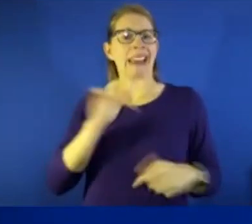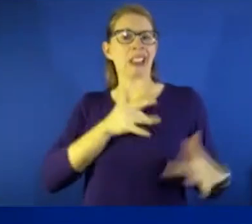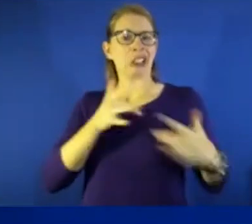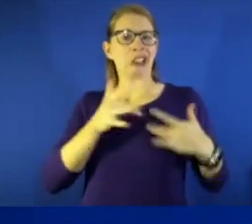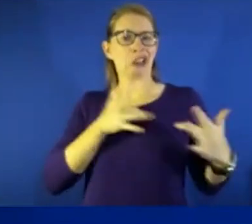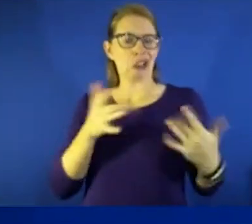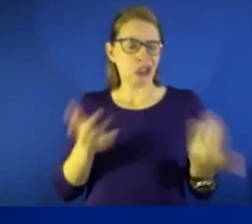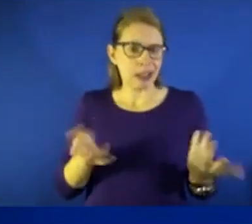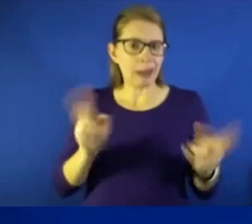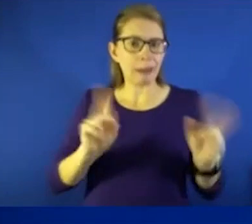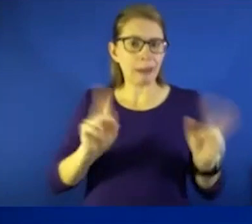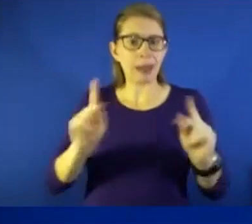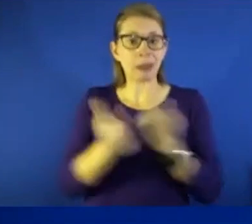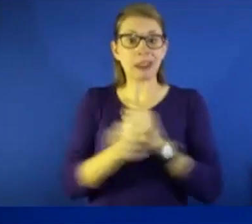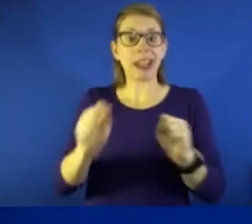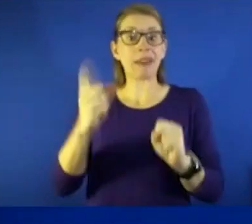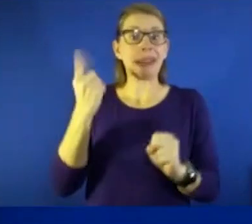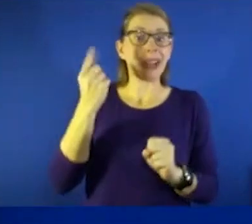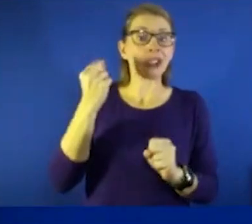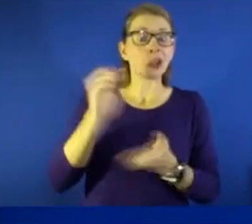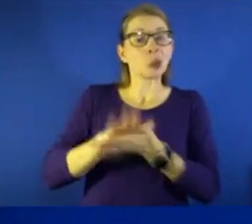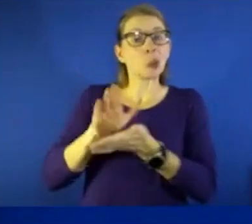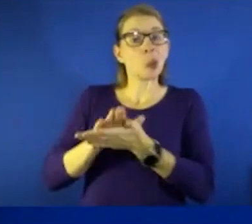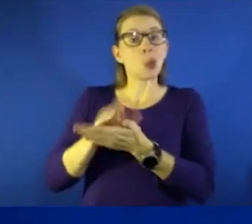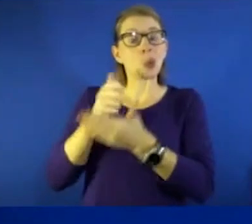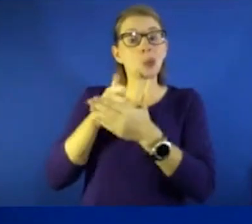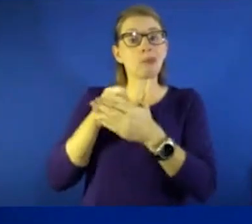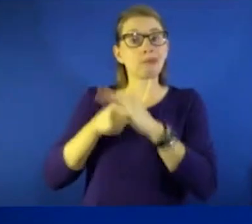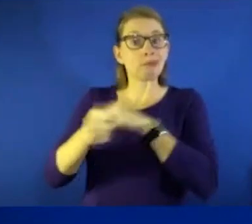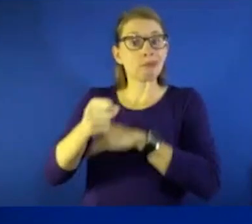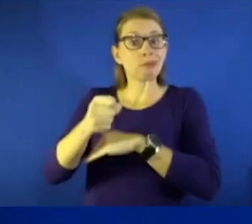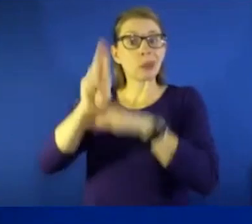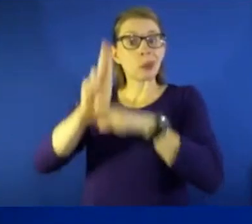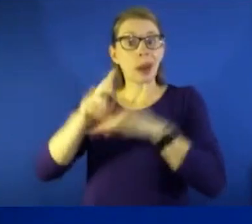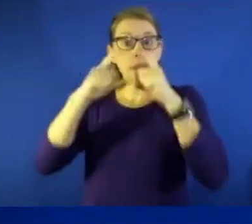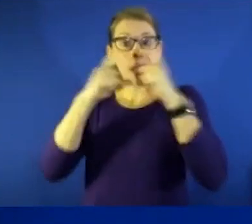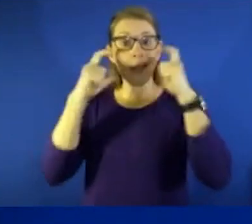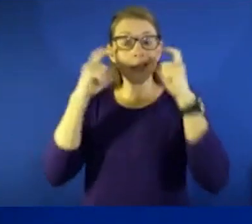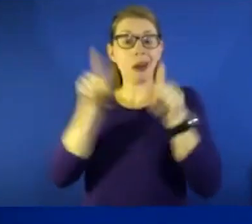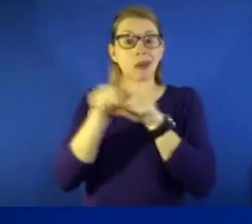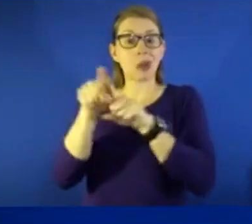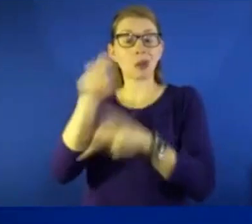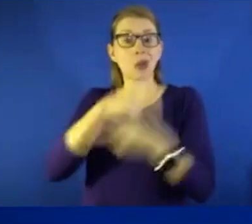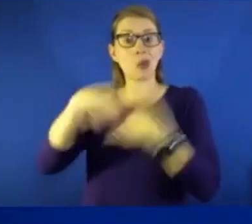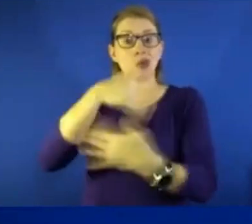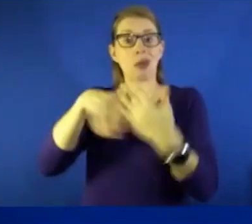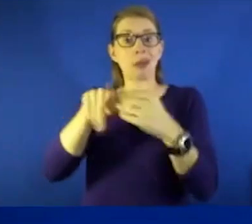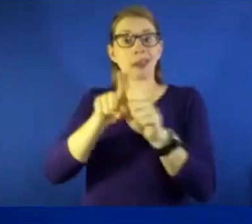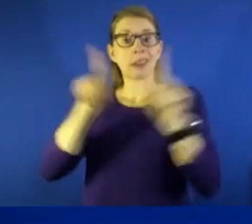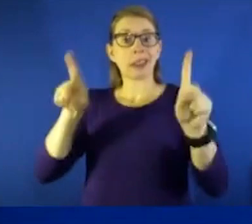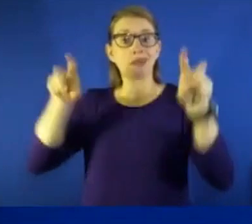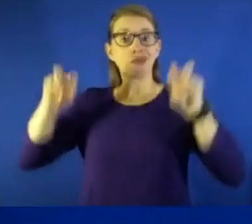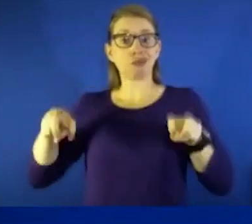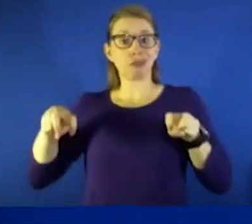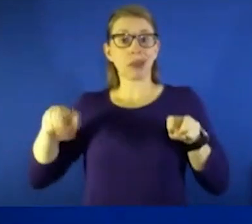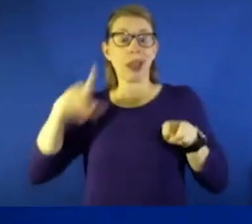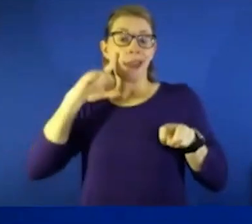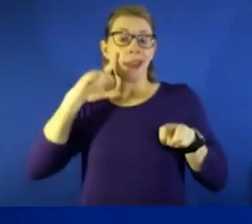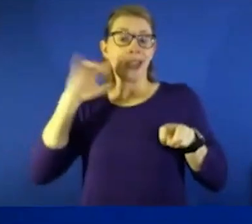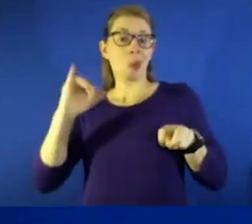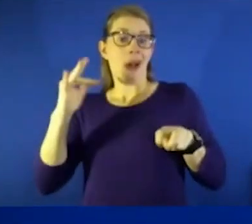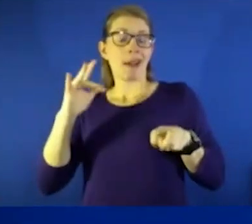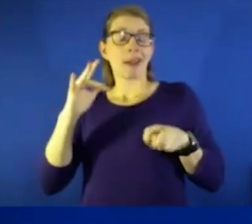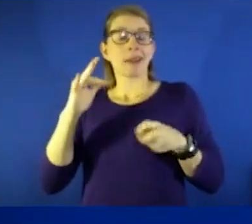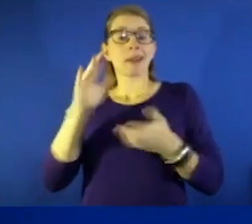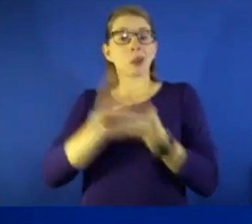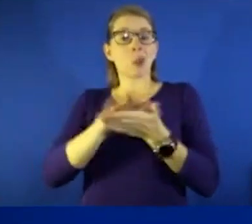safe last year in schools with masks and with distancing. So I think that's why schools are safe, and I think they continue to look